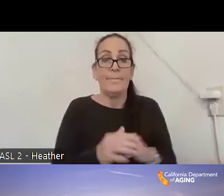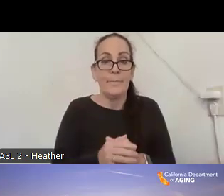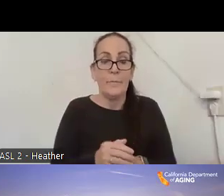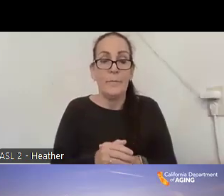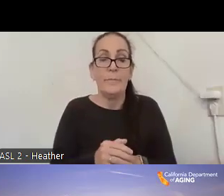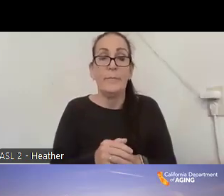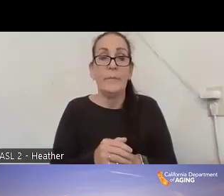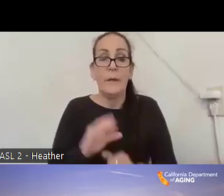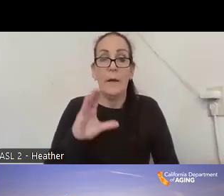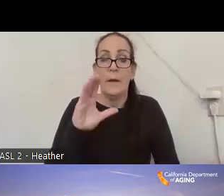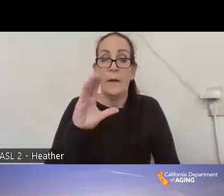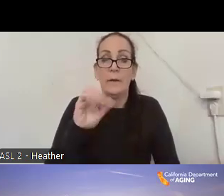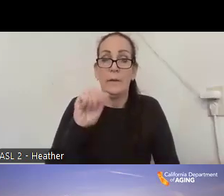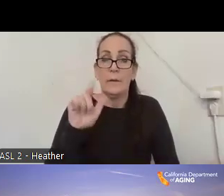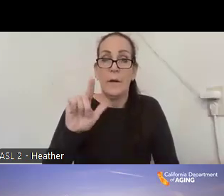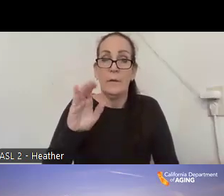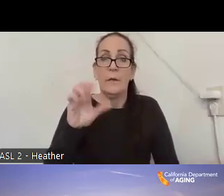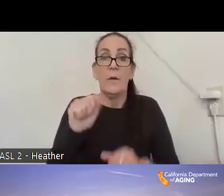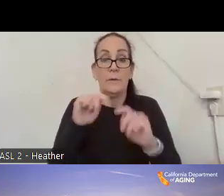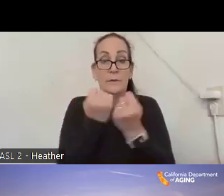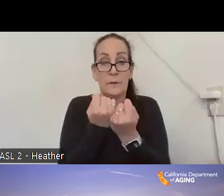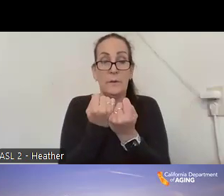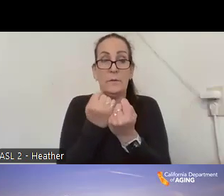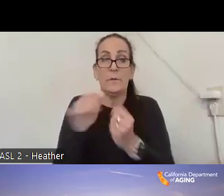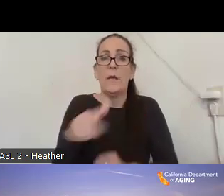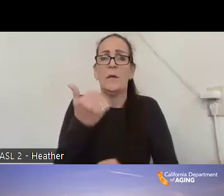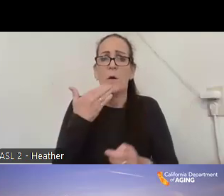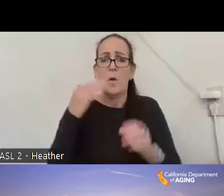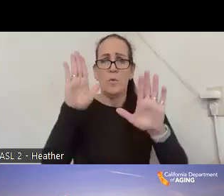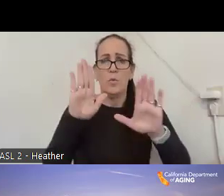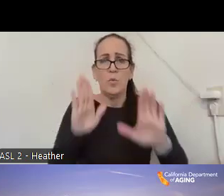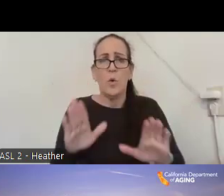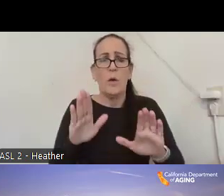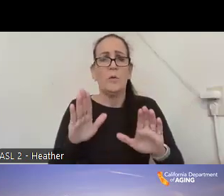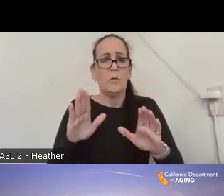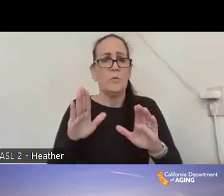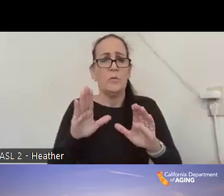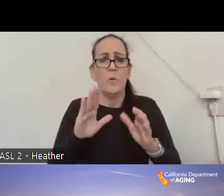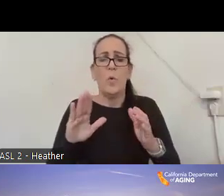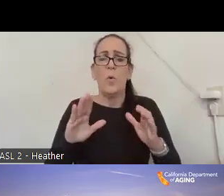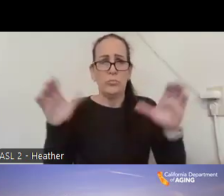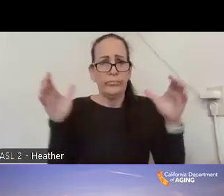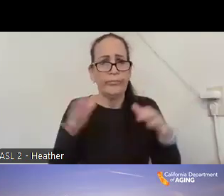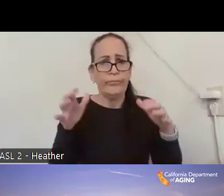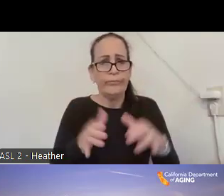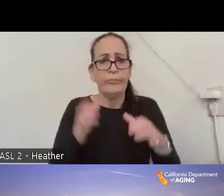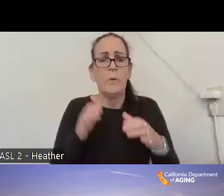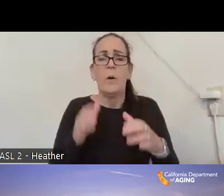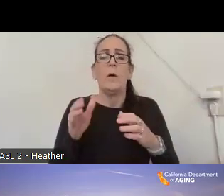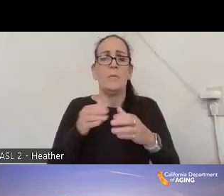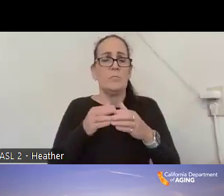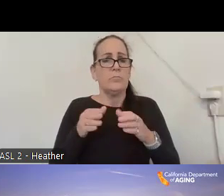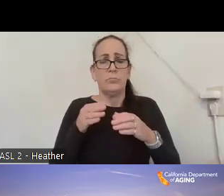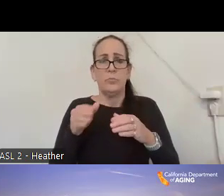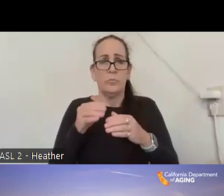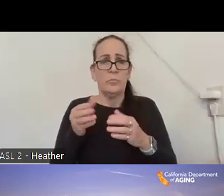So the CalCares team, another great collaboration across California's different departments. So California Department